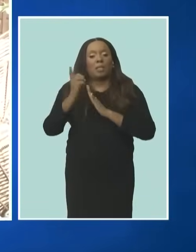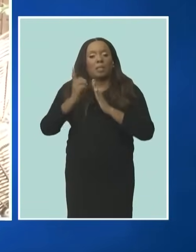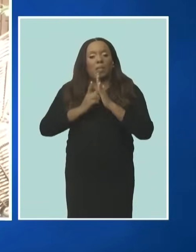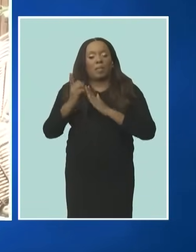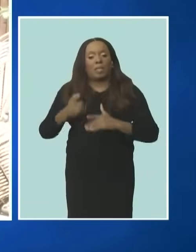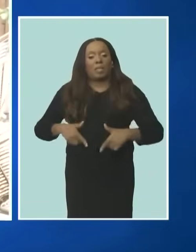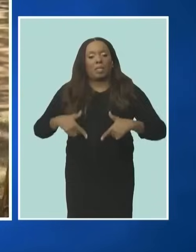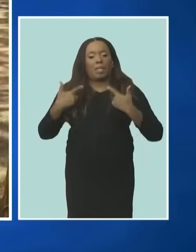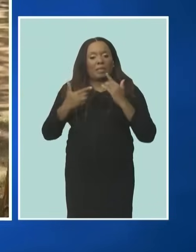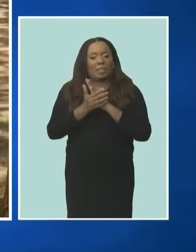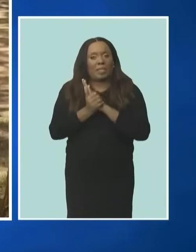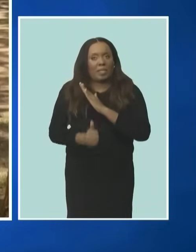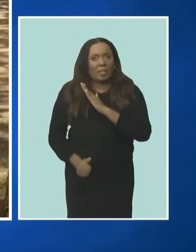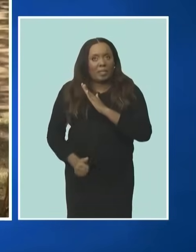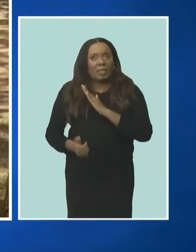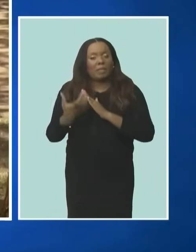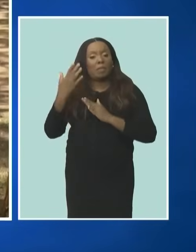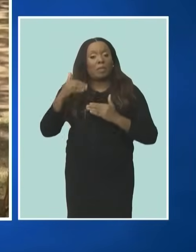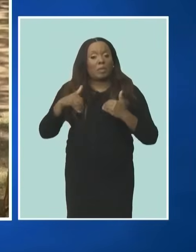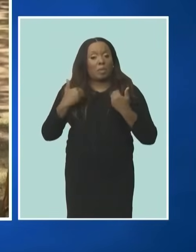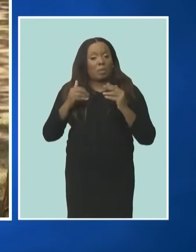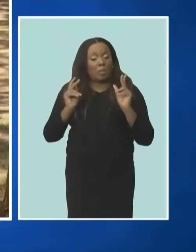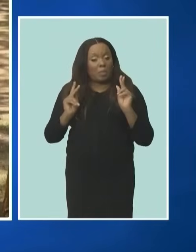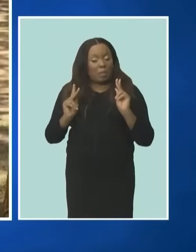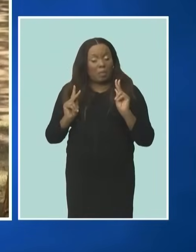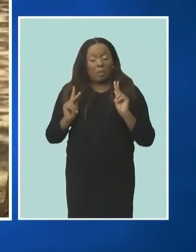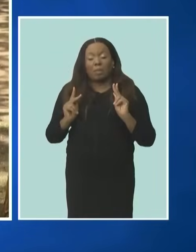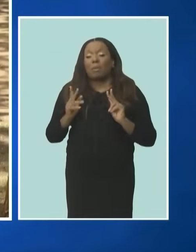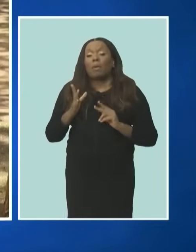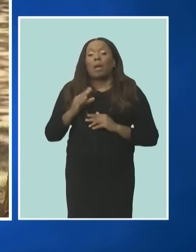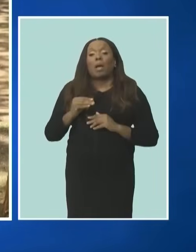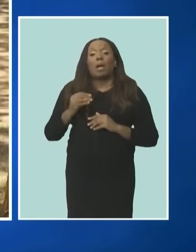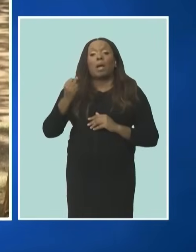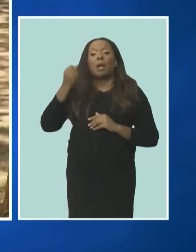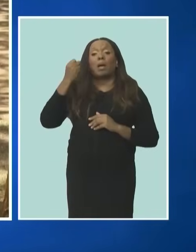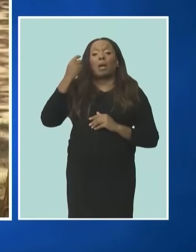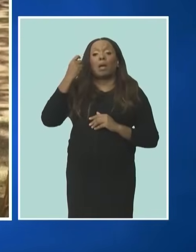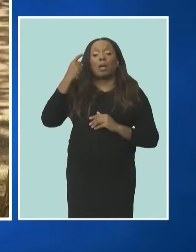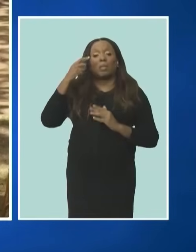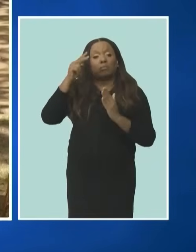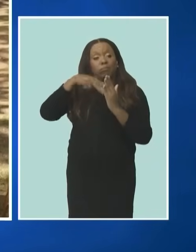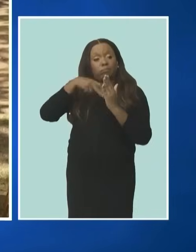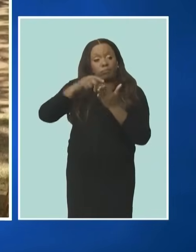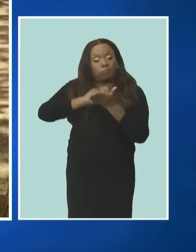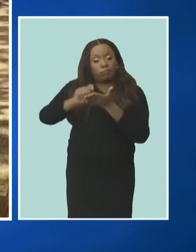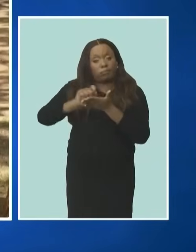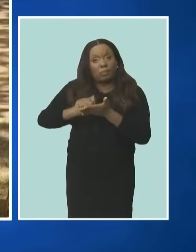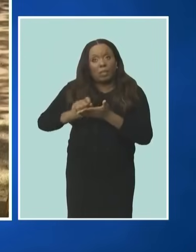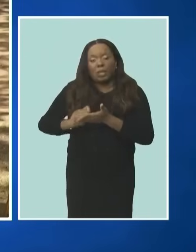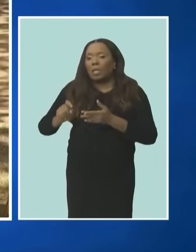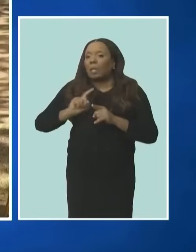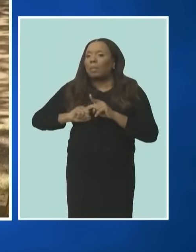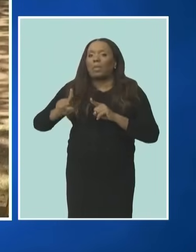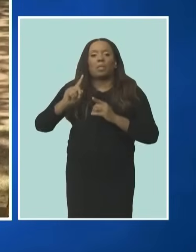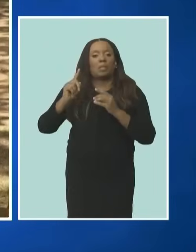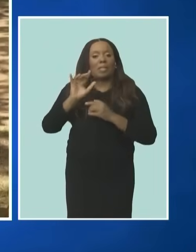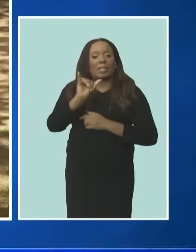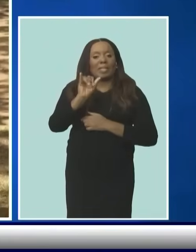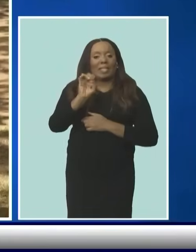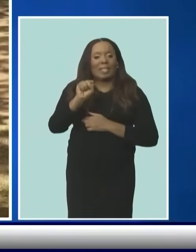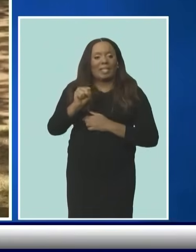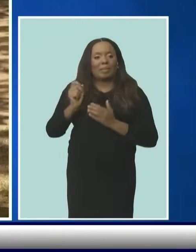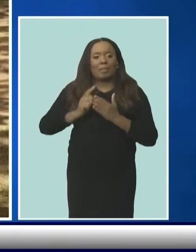skills in young people. She said, however, the experience and knowledge gained from the program were beyond her expectations. Instead